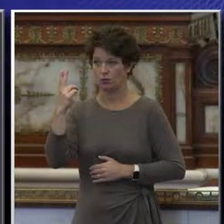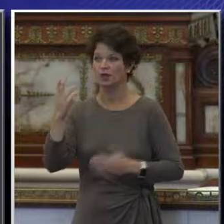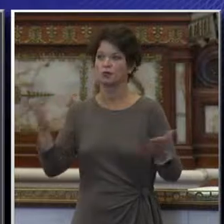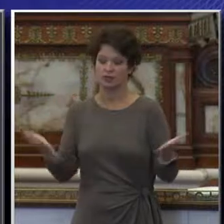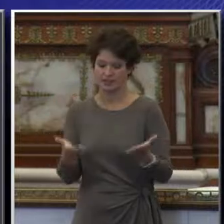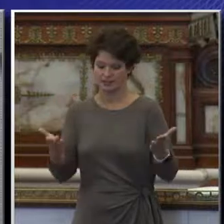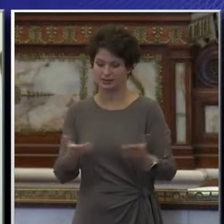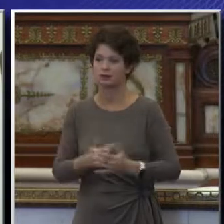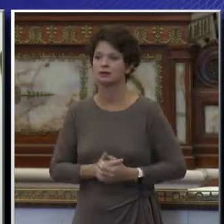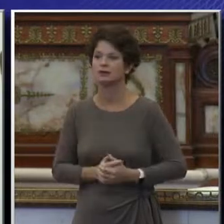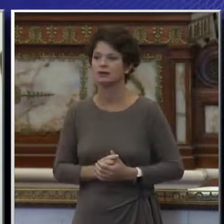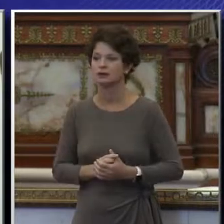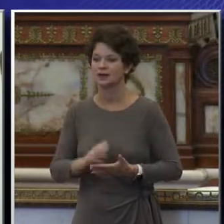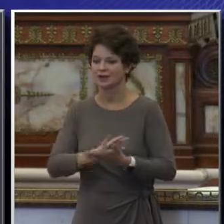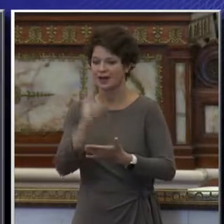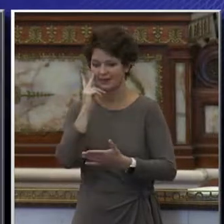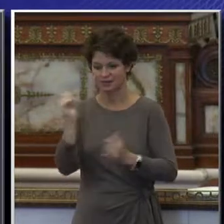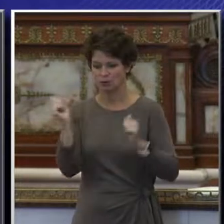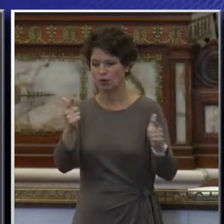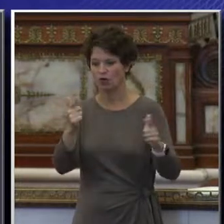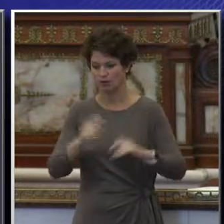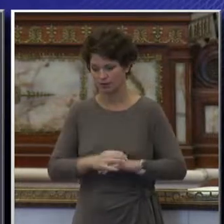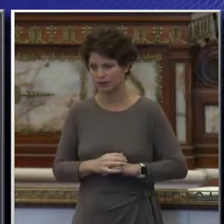Present. Good to see everyone.